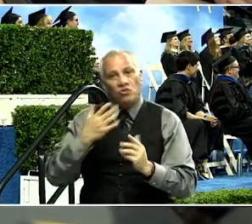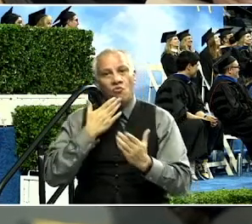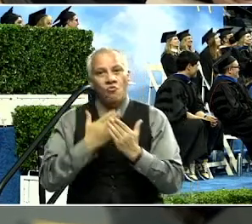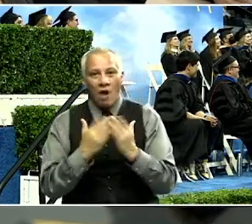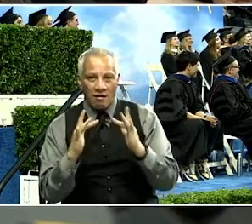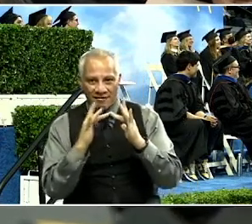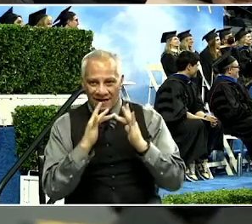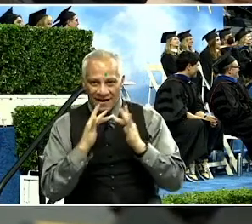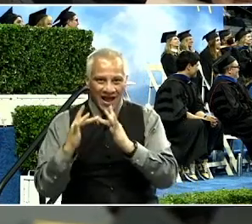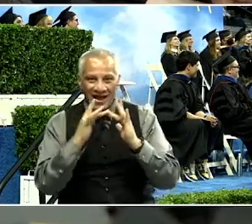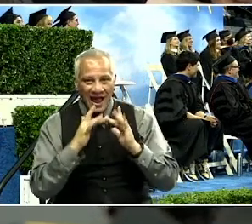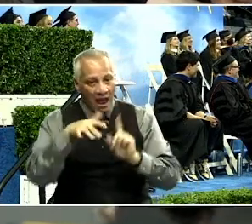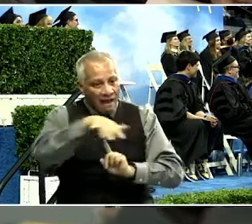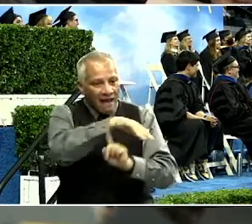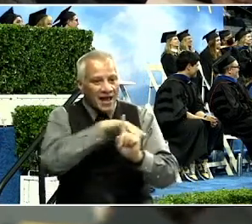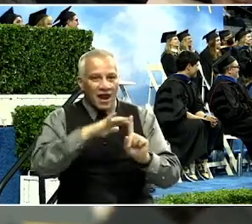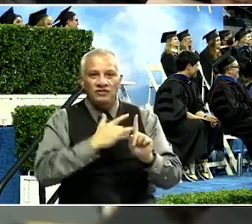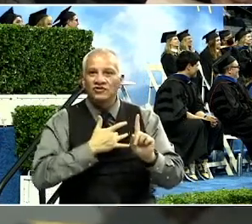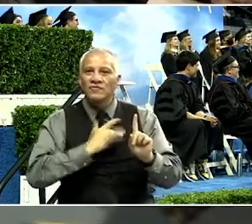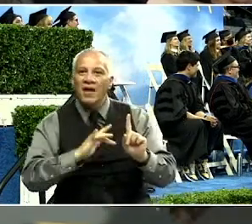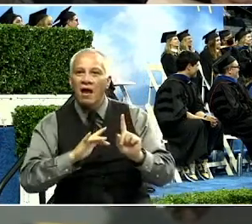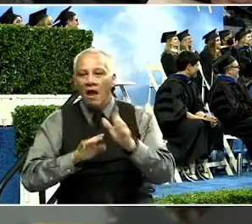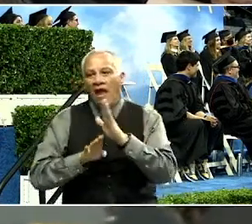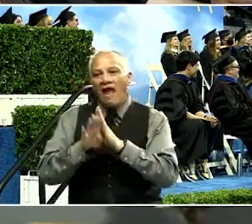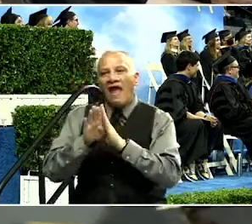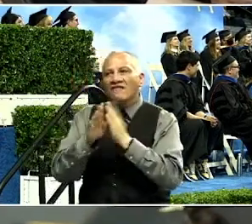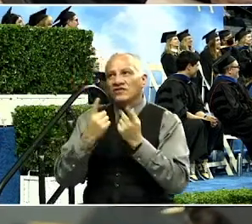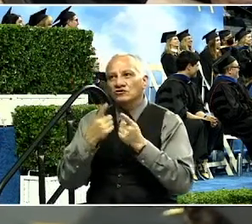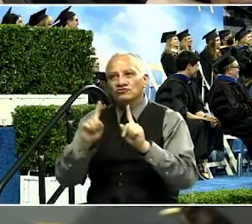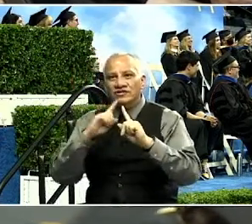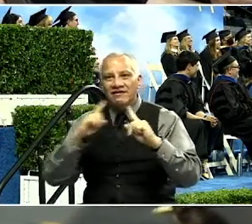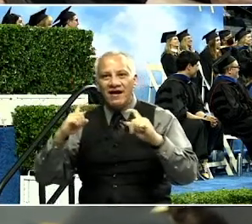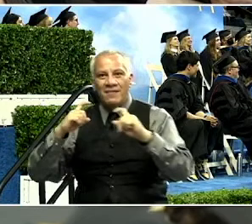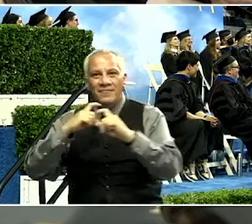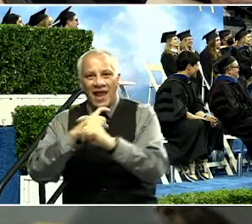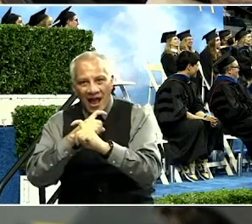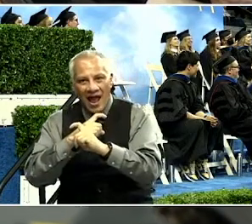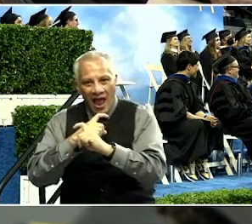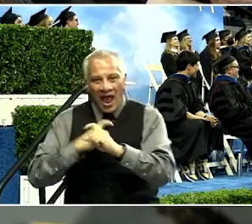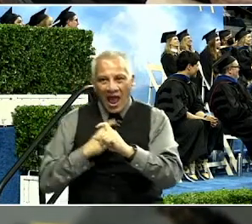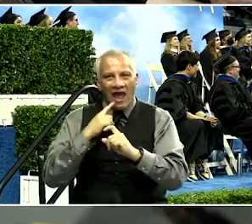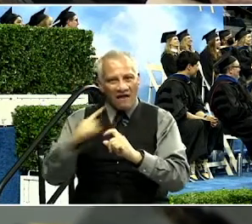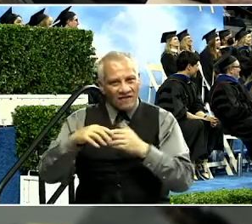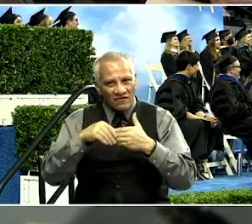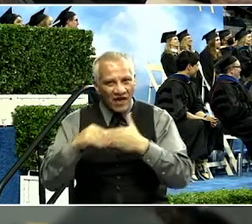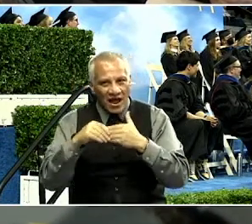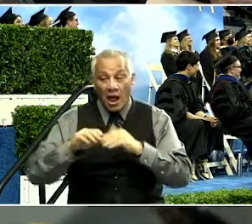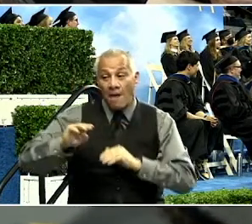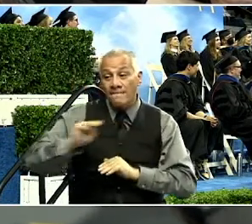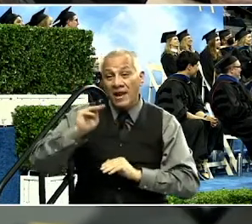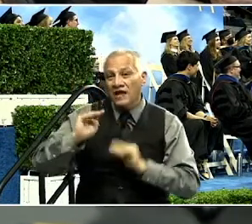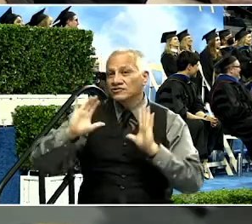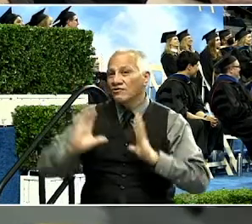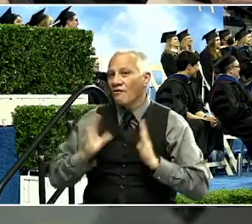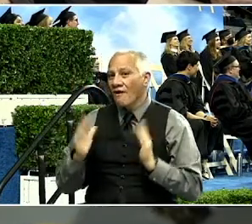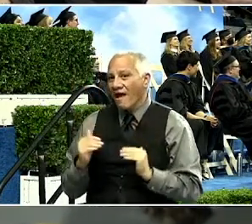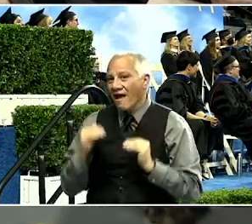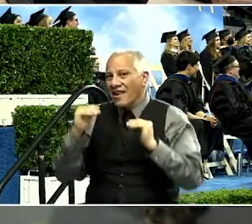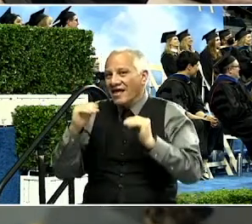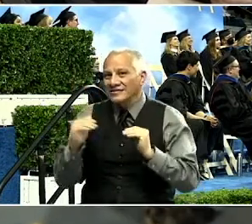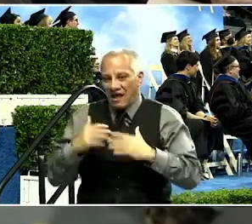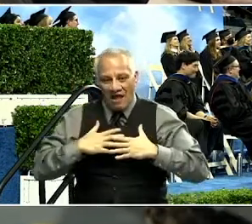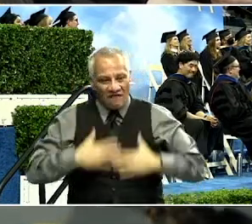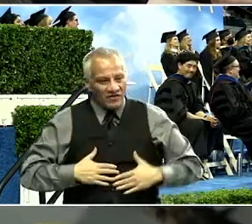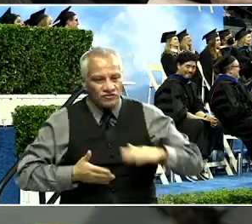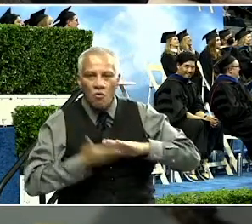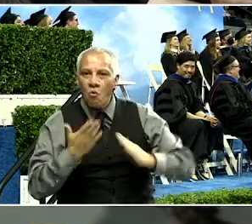well-connected, ecologically sensitive, evolutionarily complex, immunologically flexible, molecularly elegant, physiologically